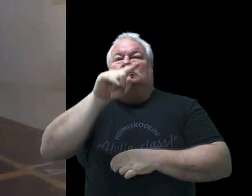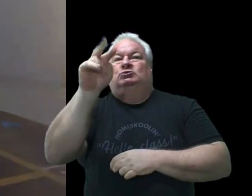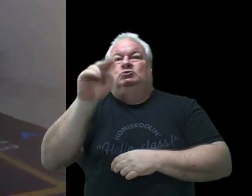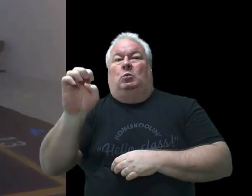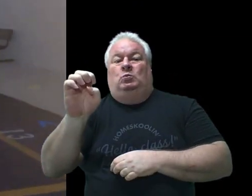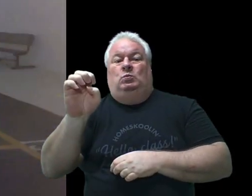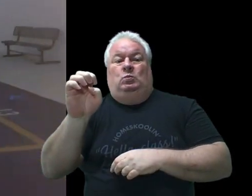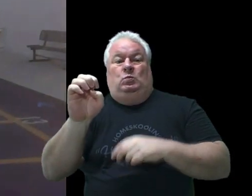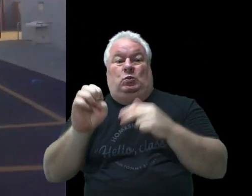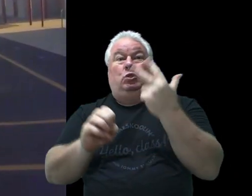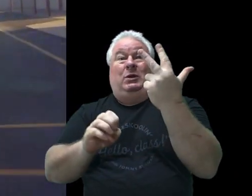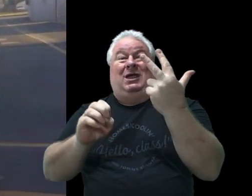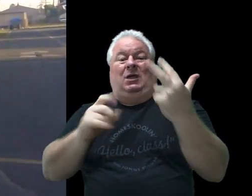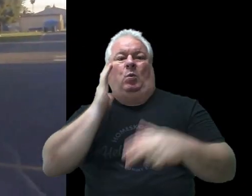happens,